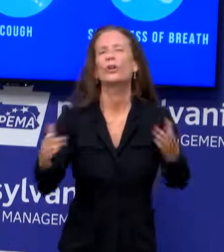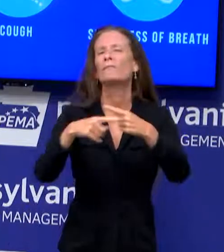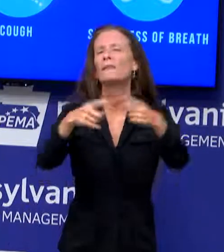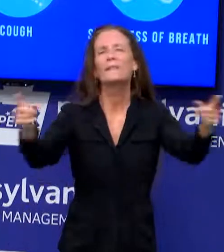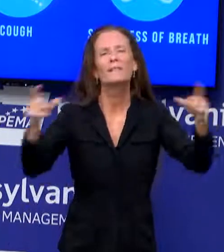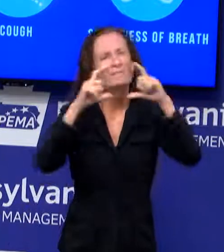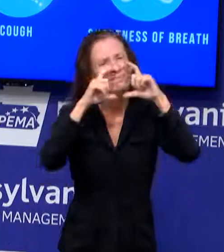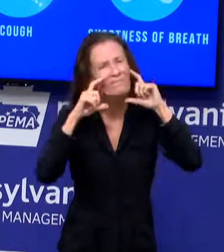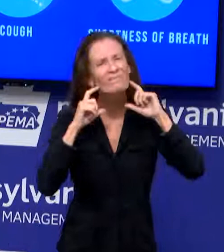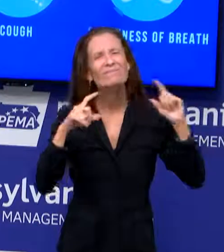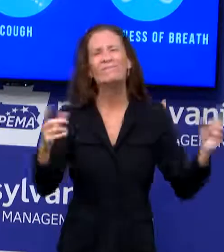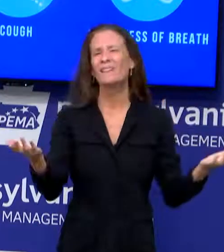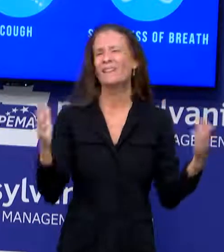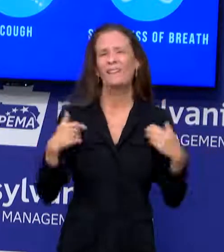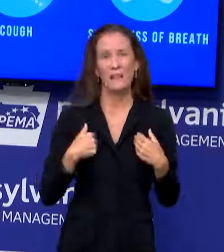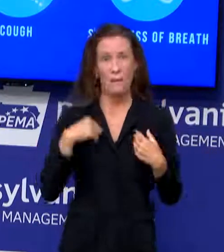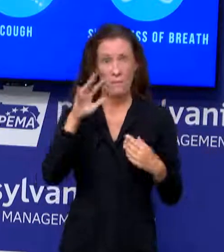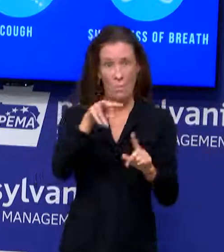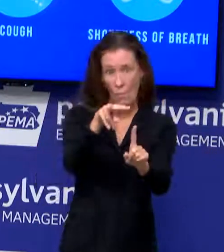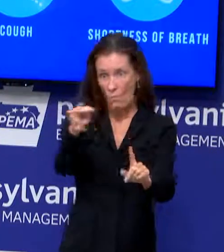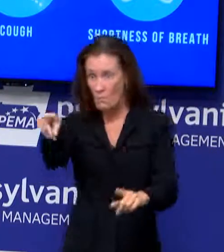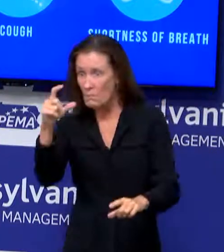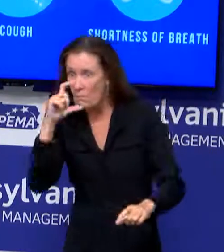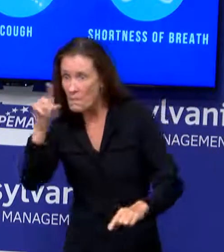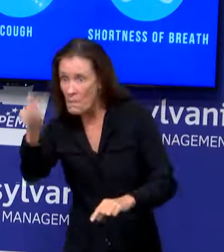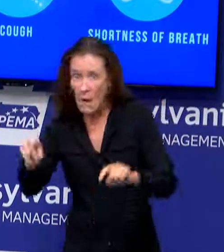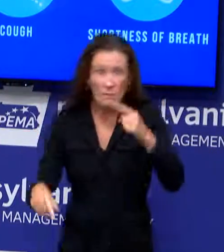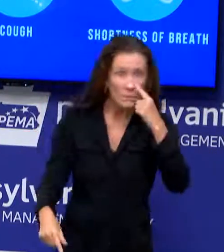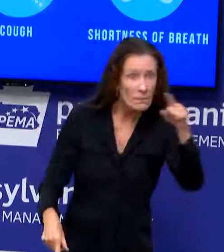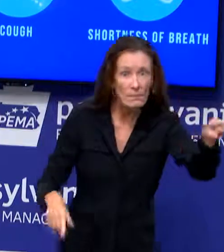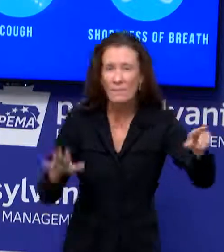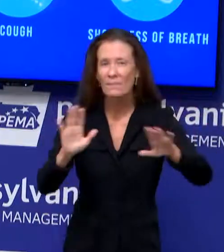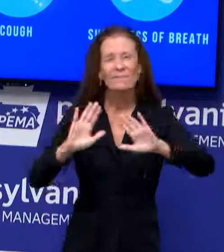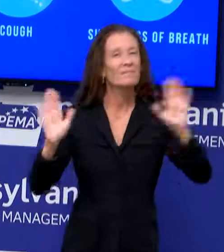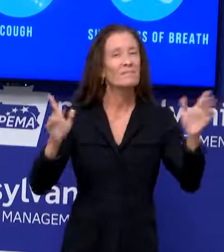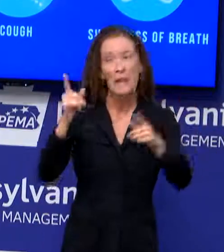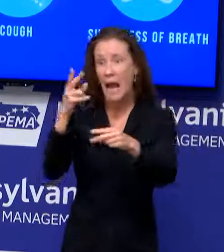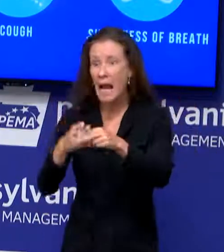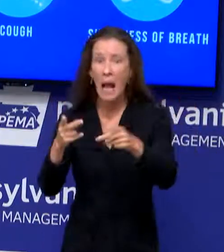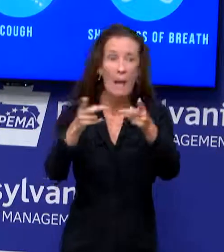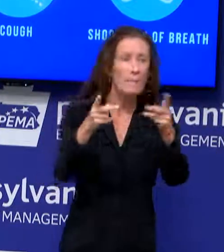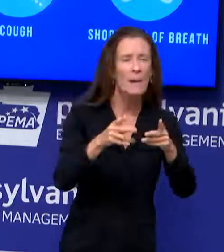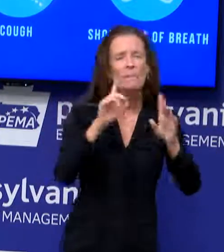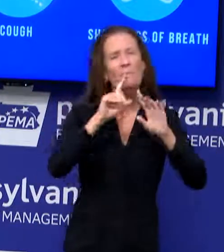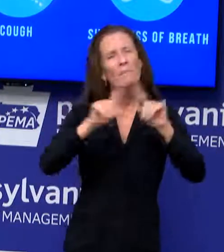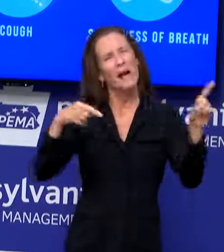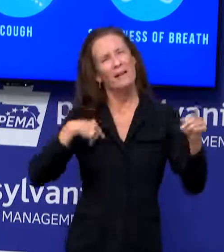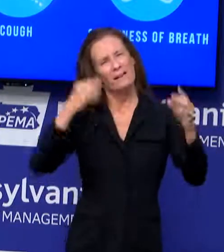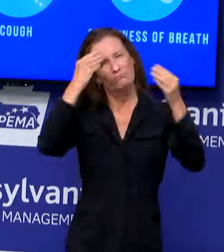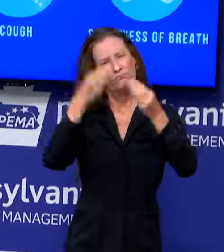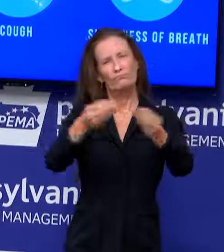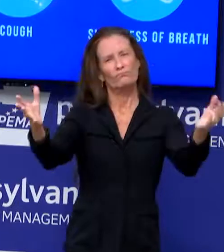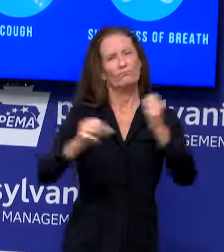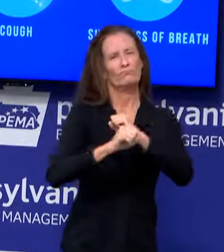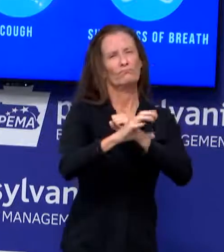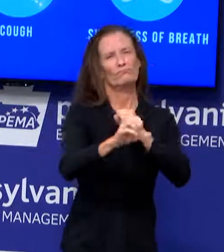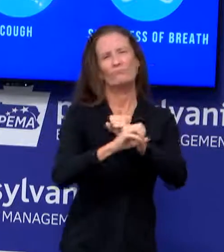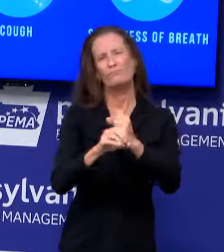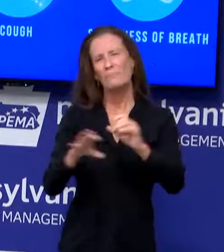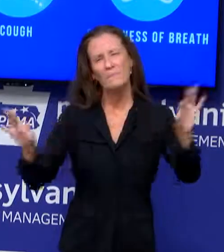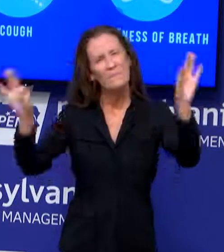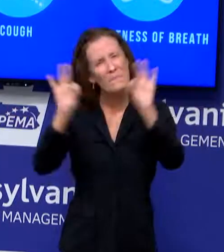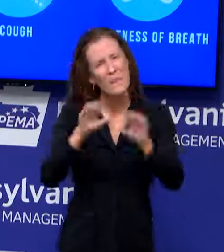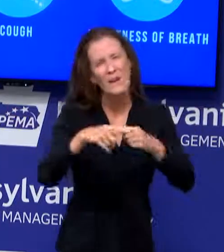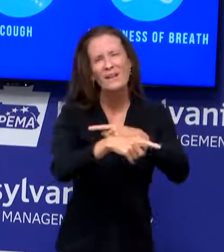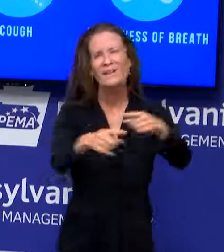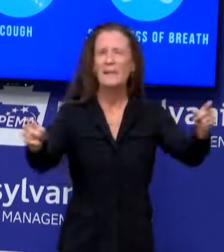that they're not being tracked, that this is totally anonymous, and it doesn't really track where you are, and to really